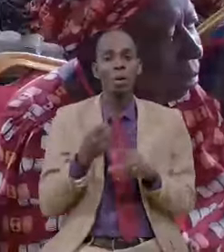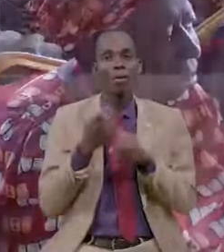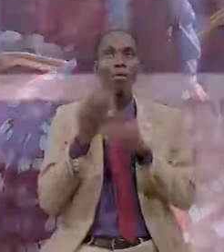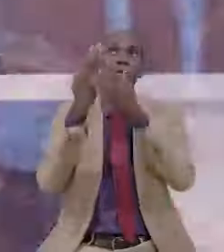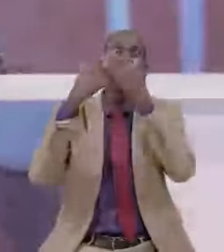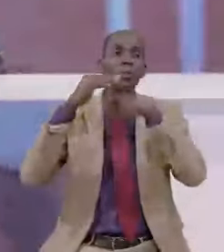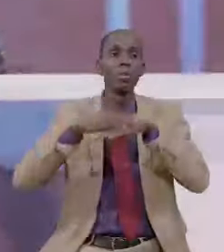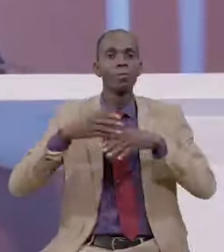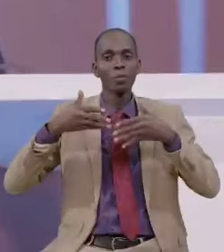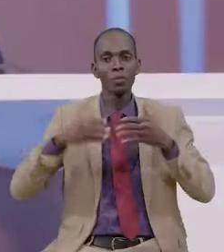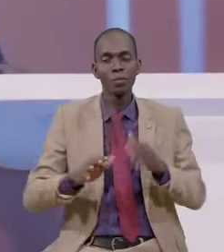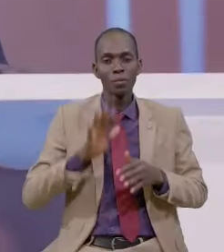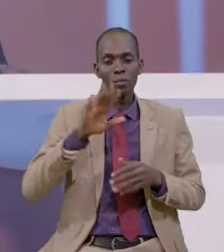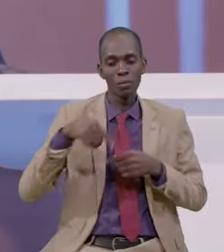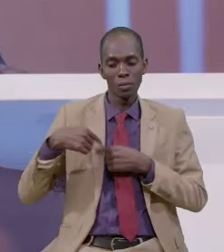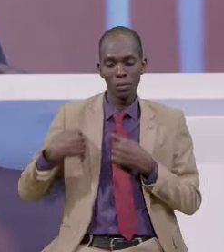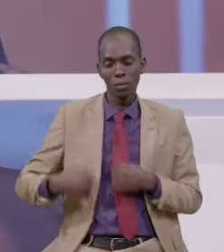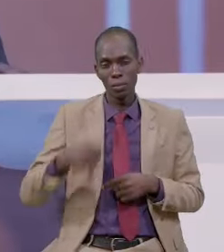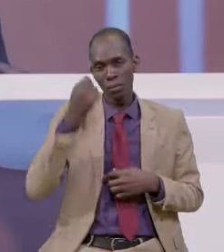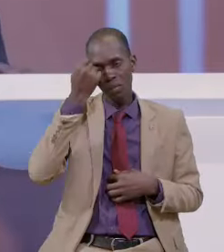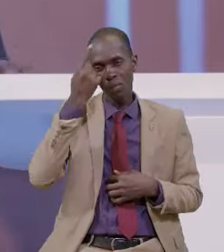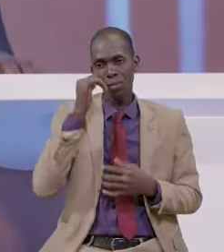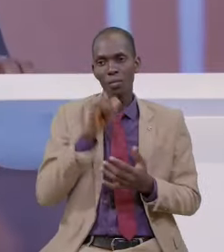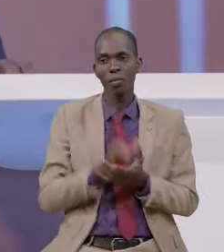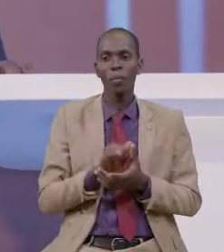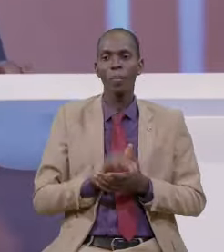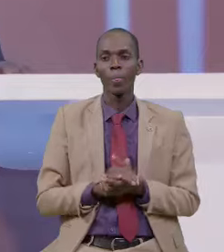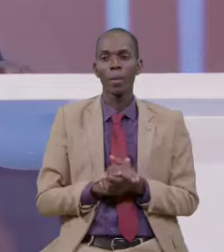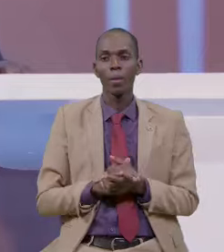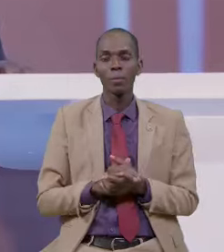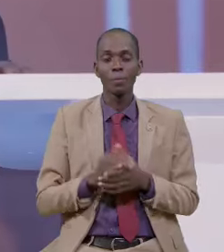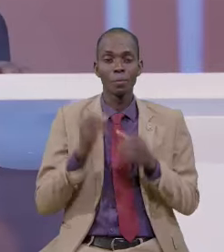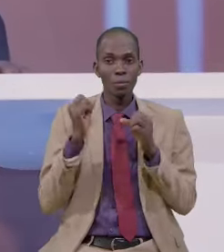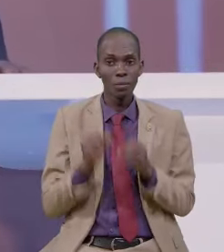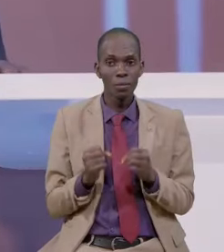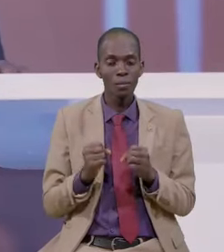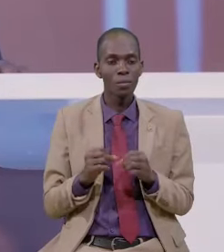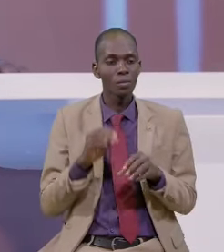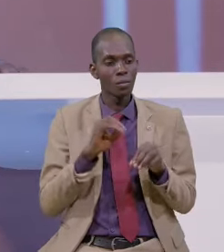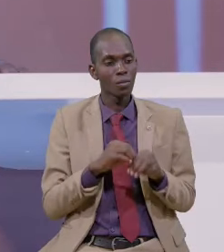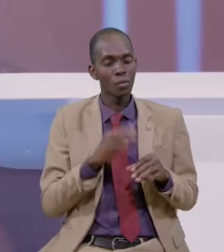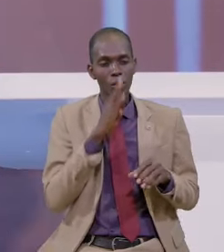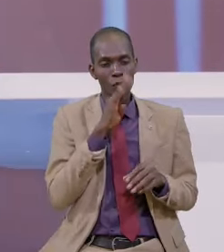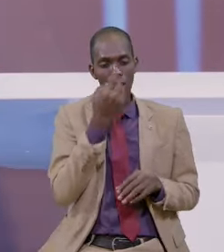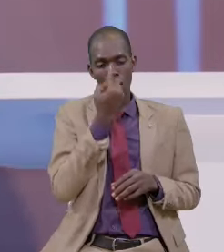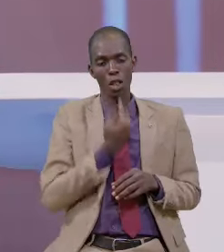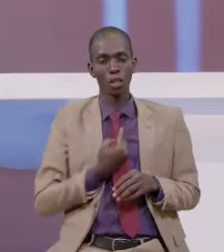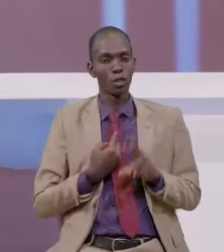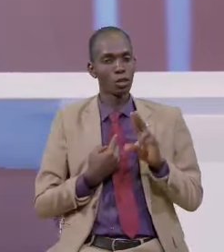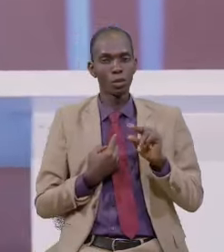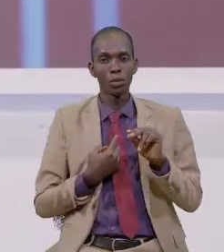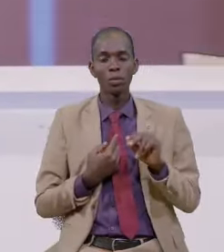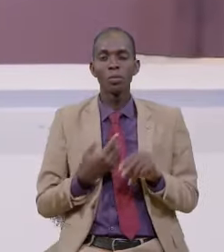heart understand that. Power in isolation. No. There are